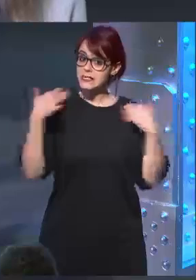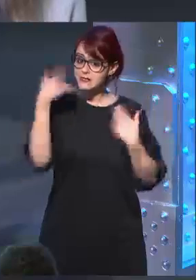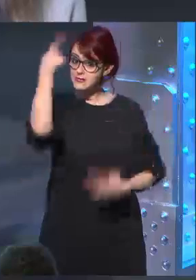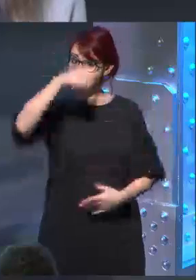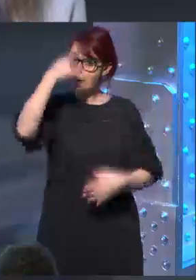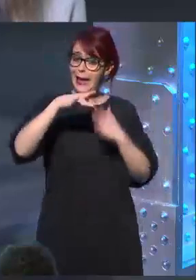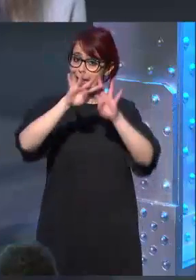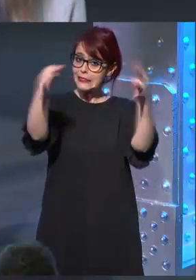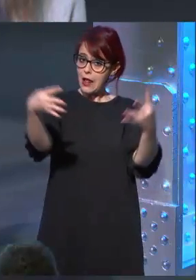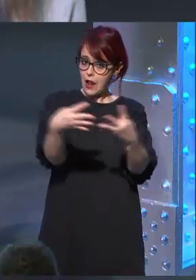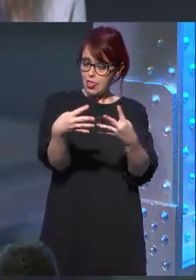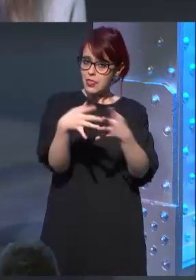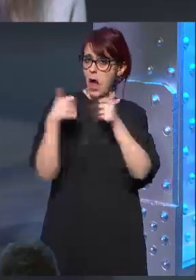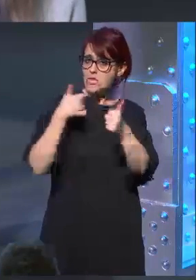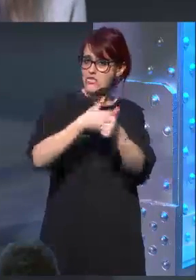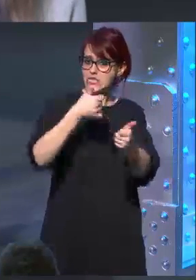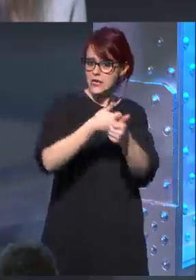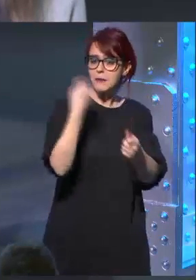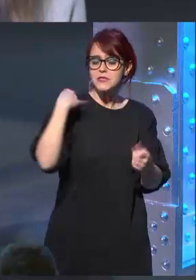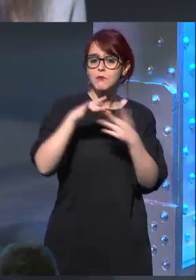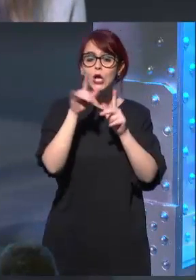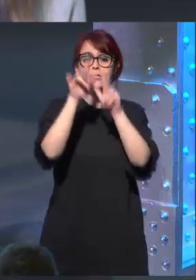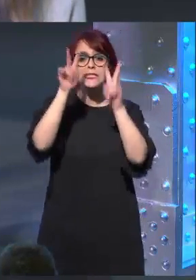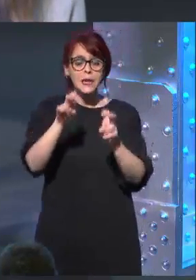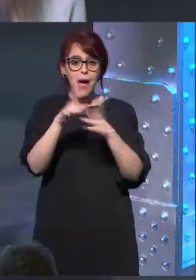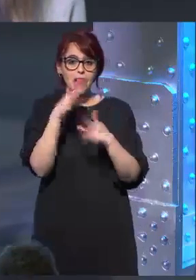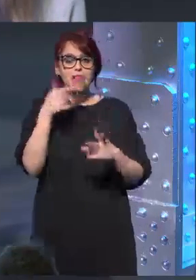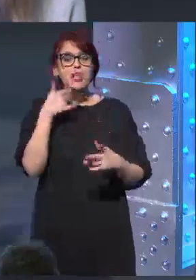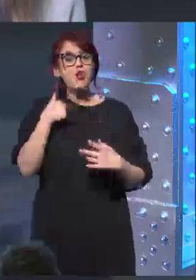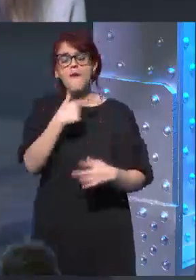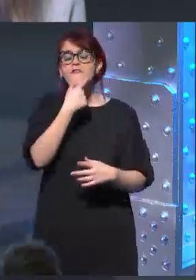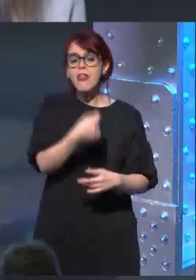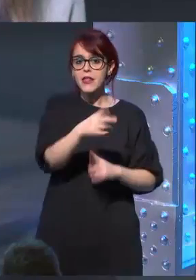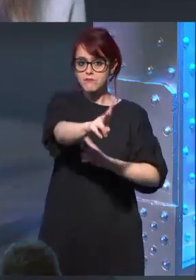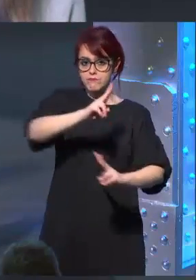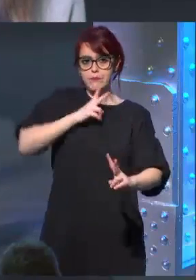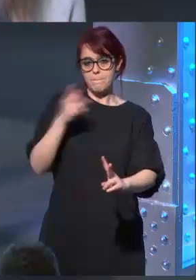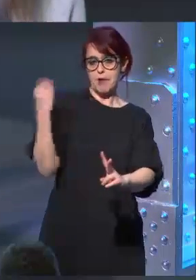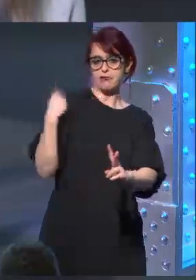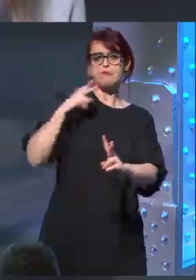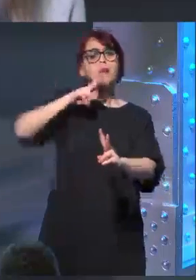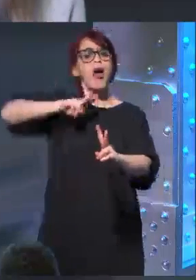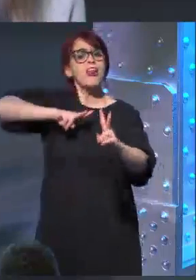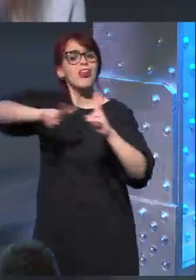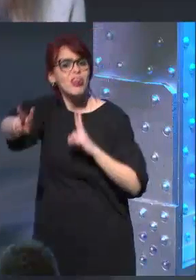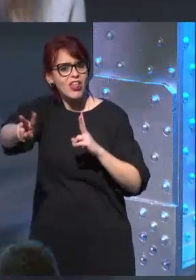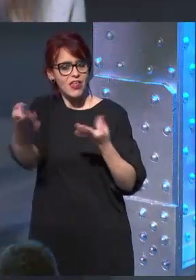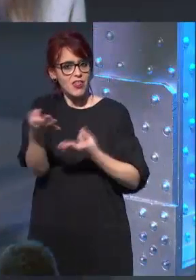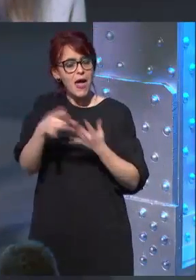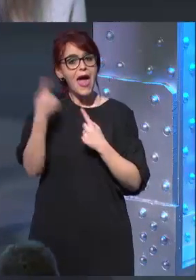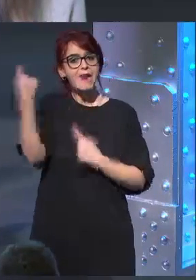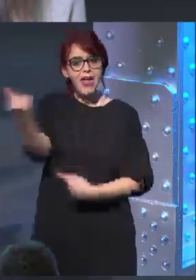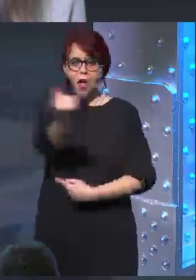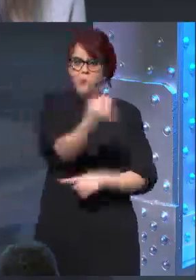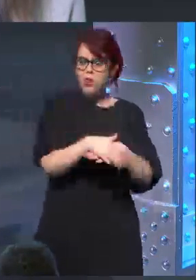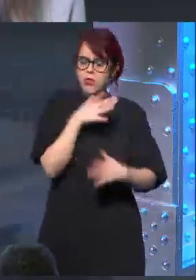about their duties. If you follow me on the internet, you know that I like etymology, and responsibility comes